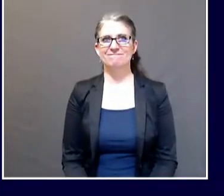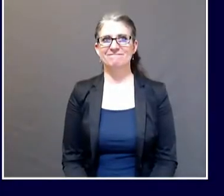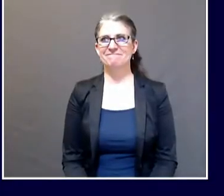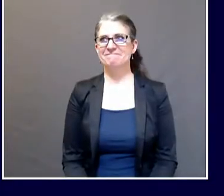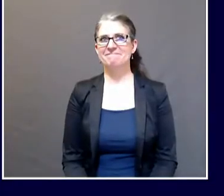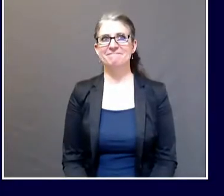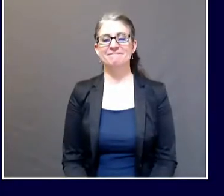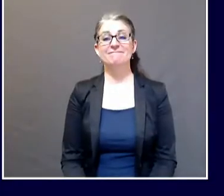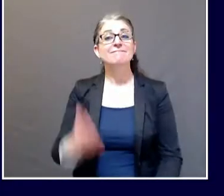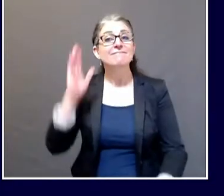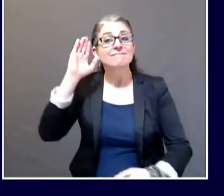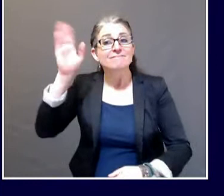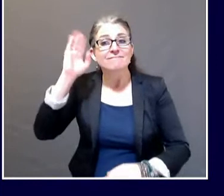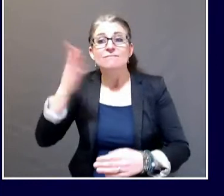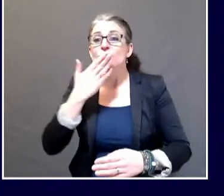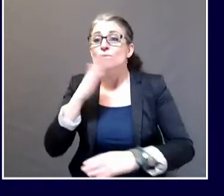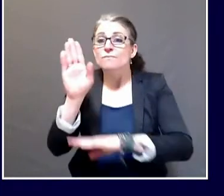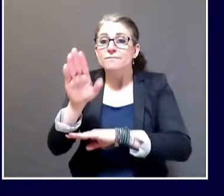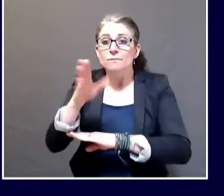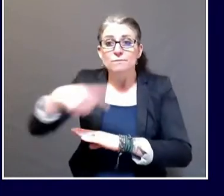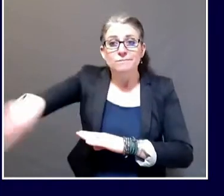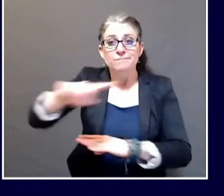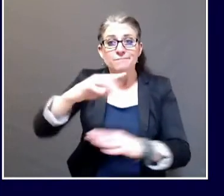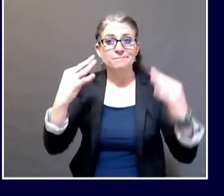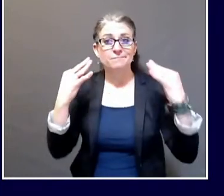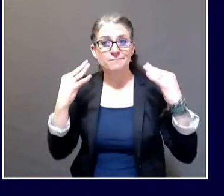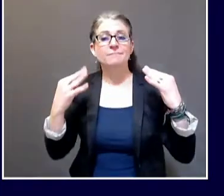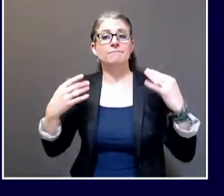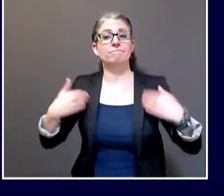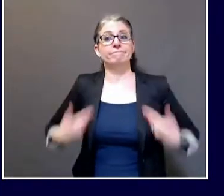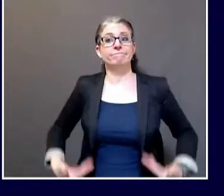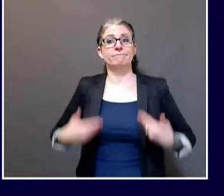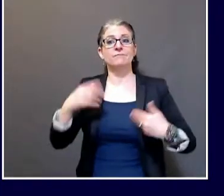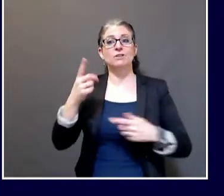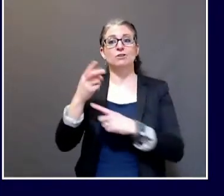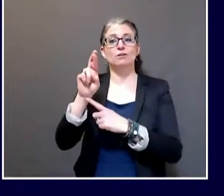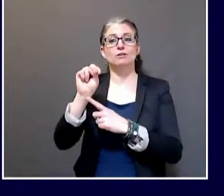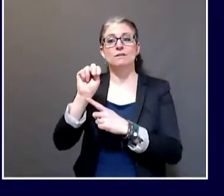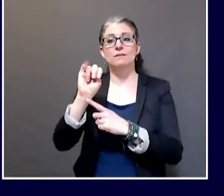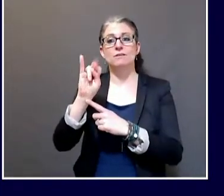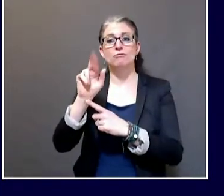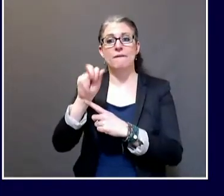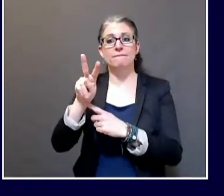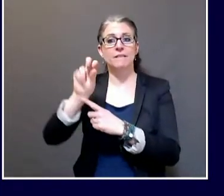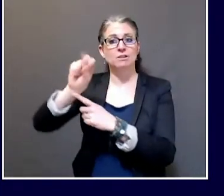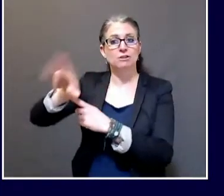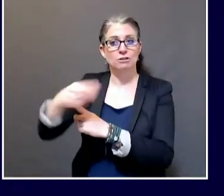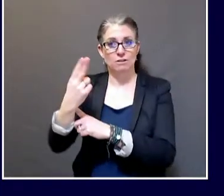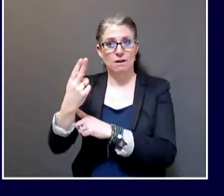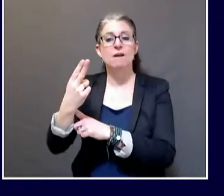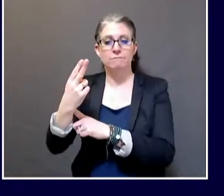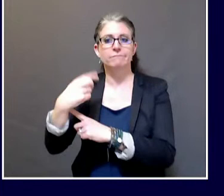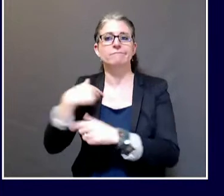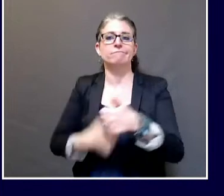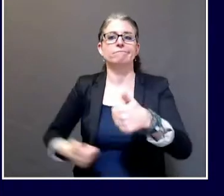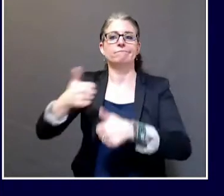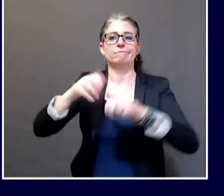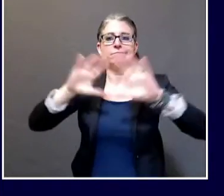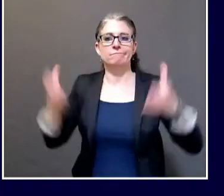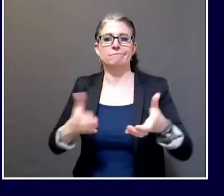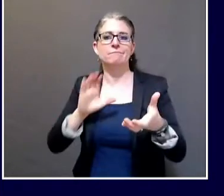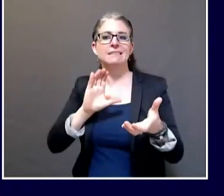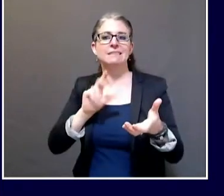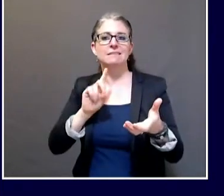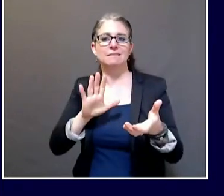Good afternoon, everyone. I'm Nirav Shah, the director of the State of Maine's Center for Disease Control and Prevention. I am joined